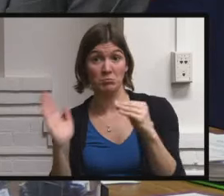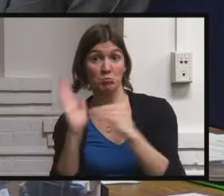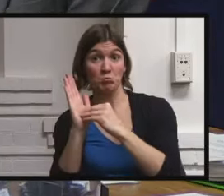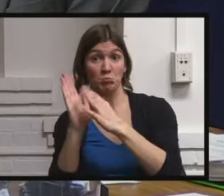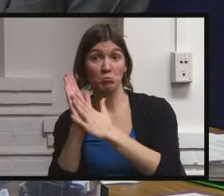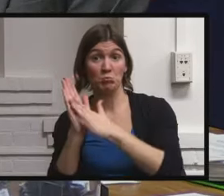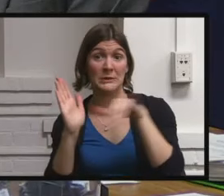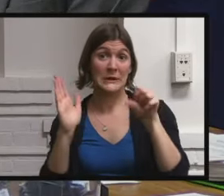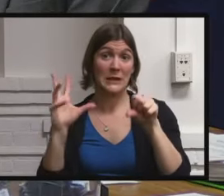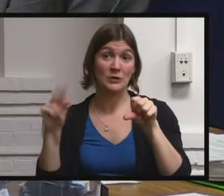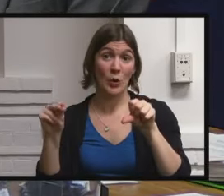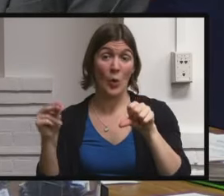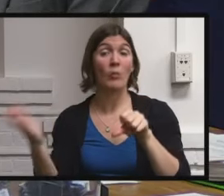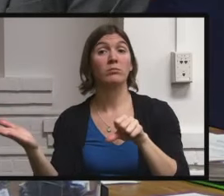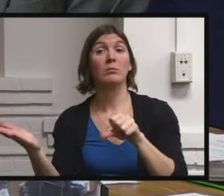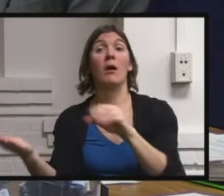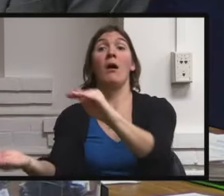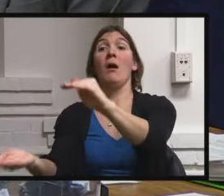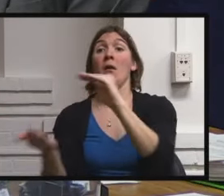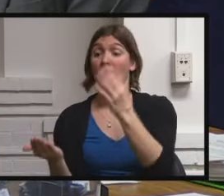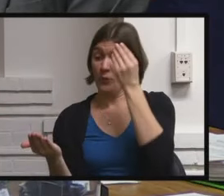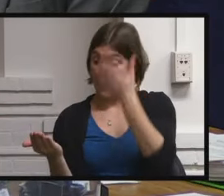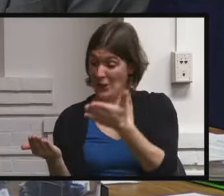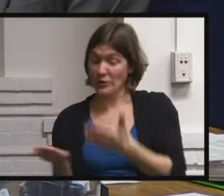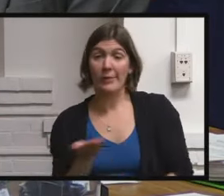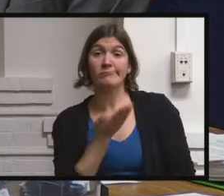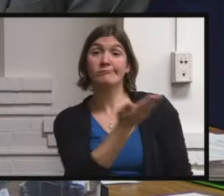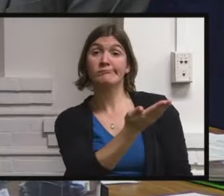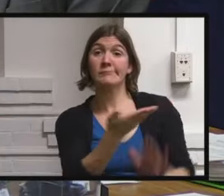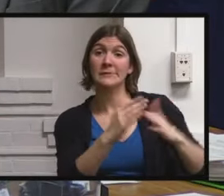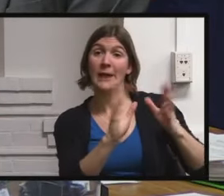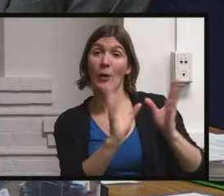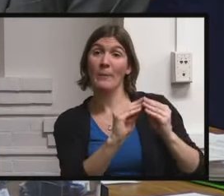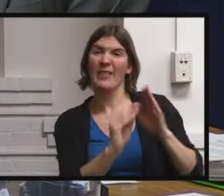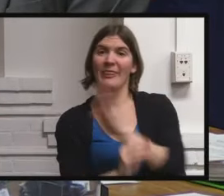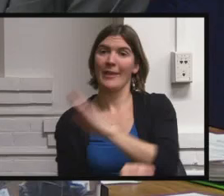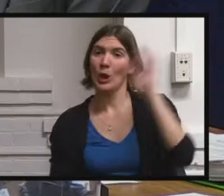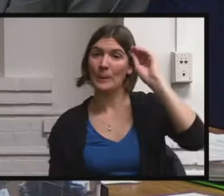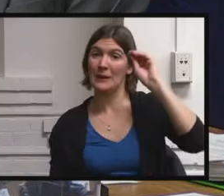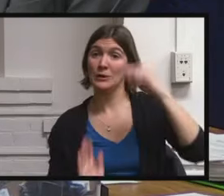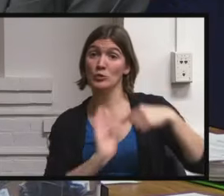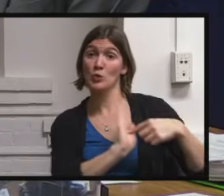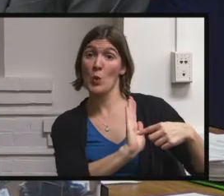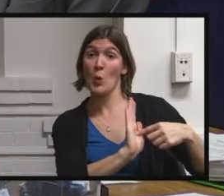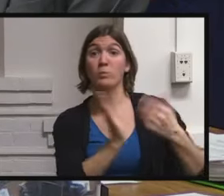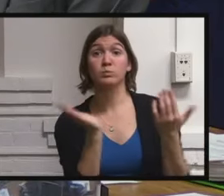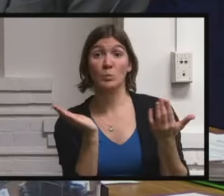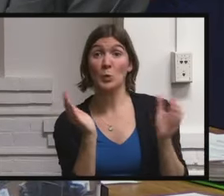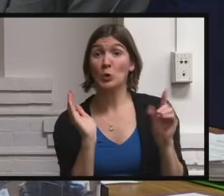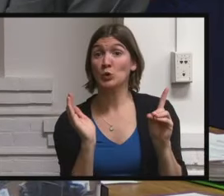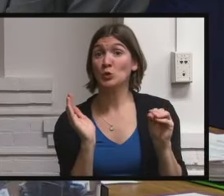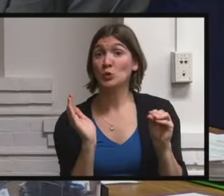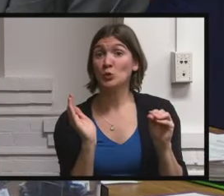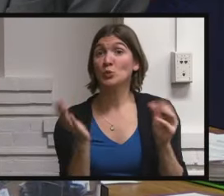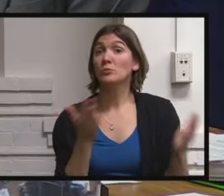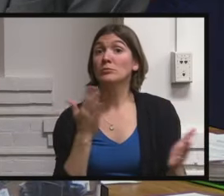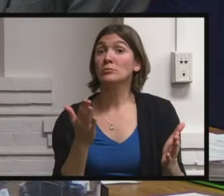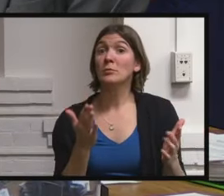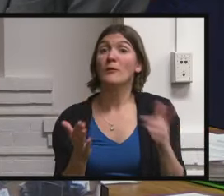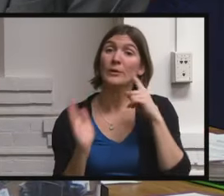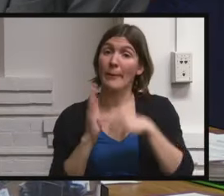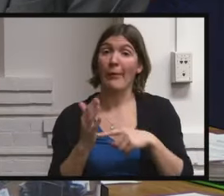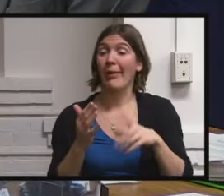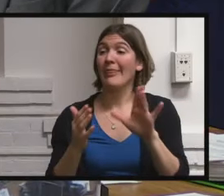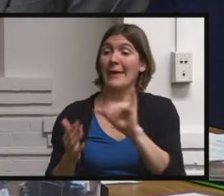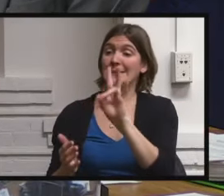complete the financing for the project involving rebuilding the facilities and moving the police department up to Putty